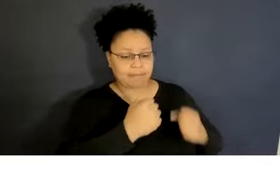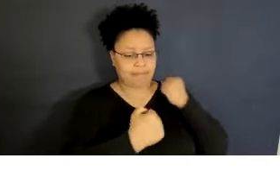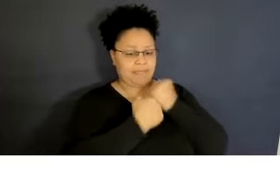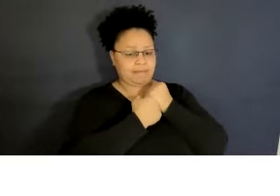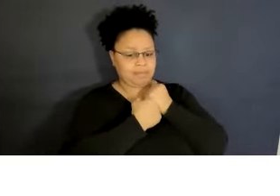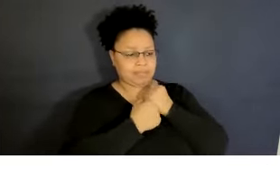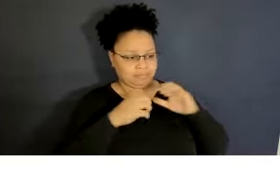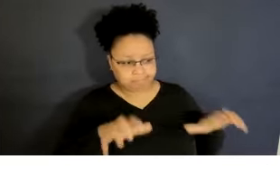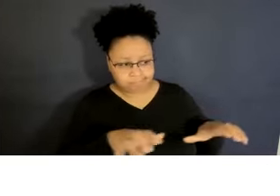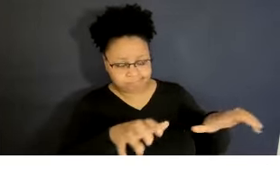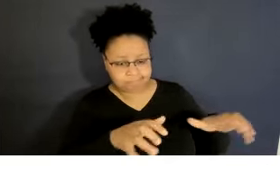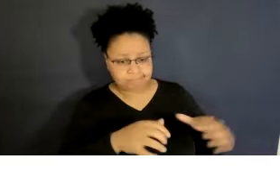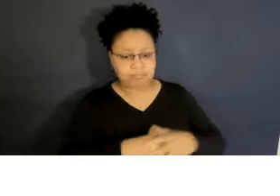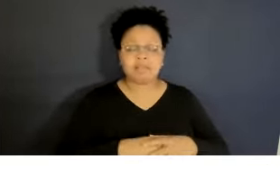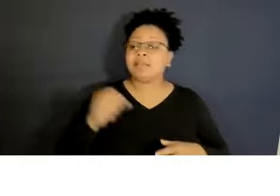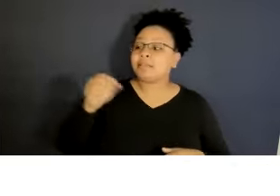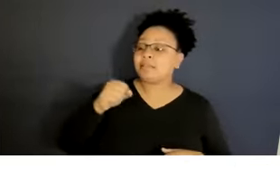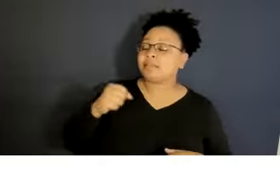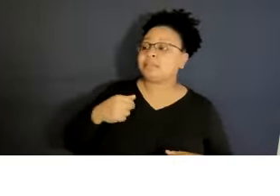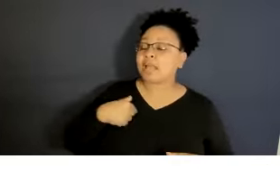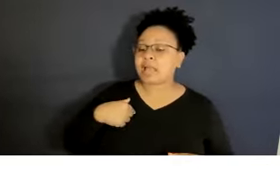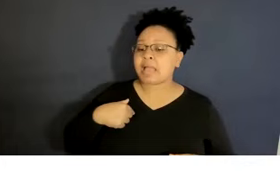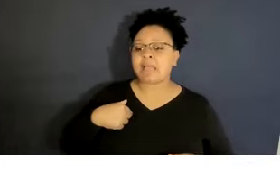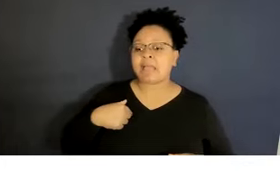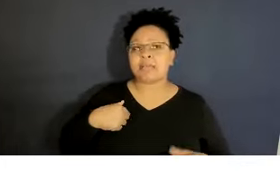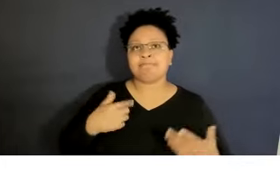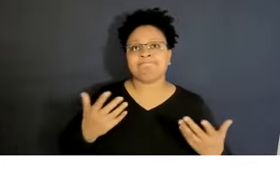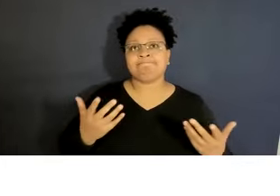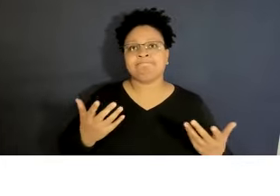please. I too did not